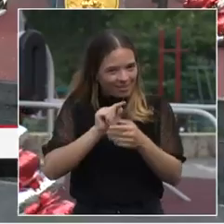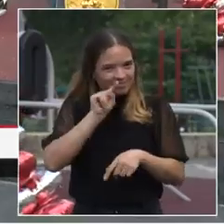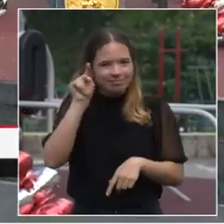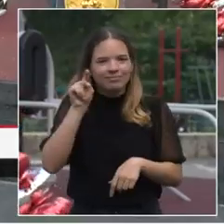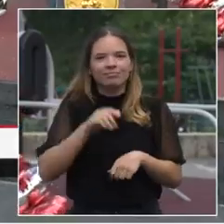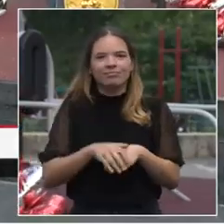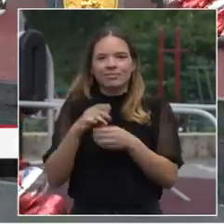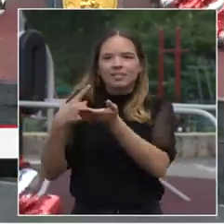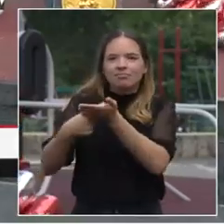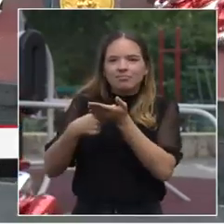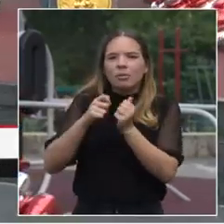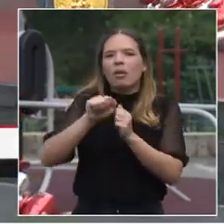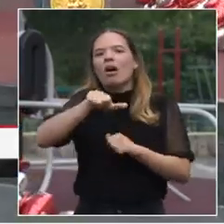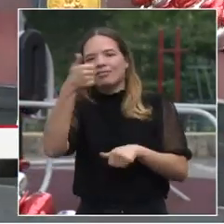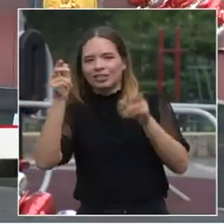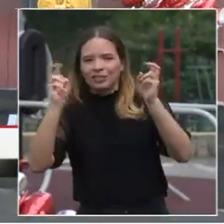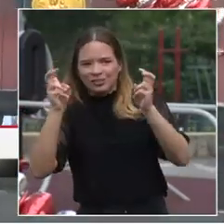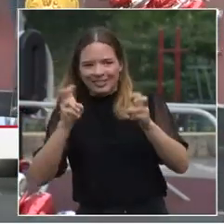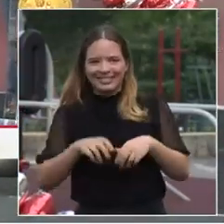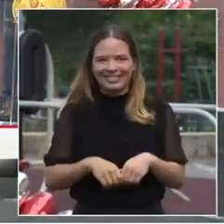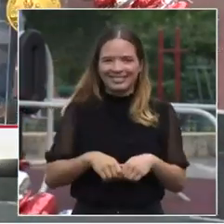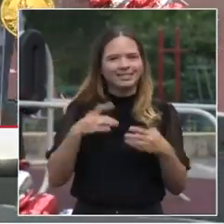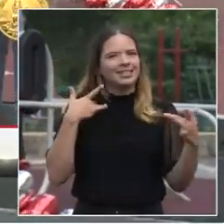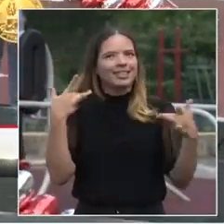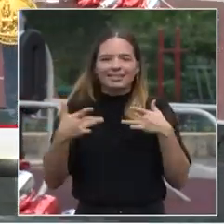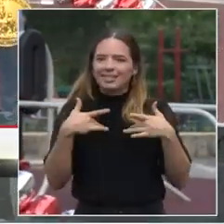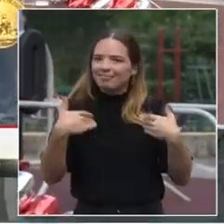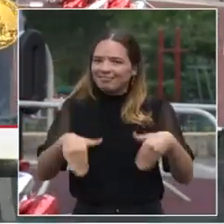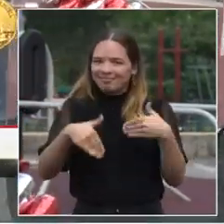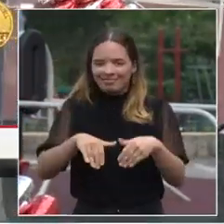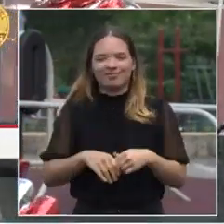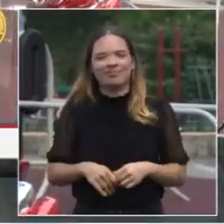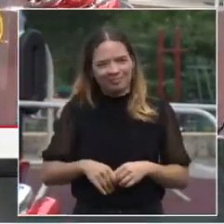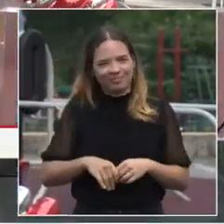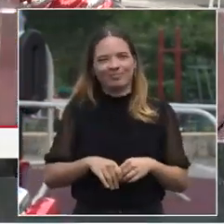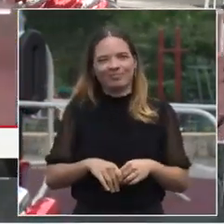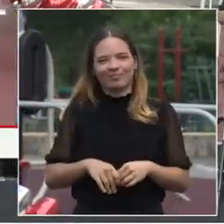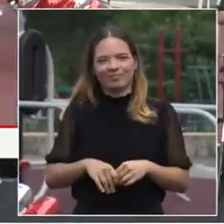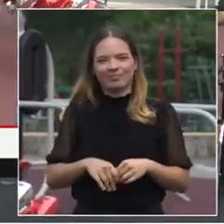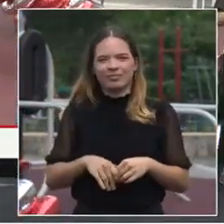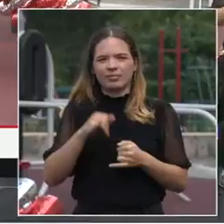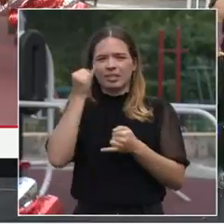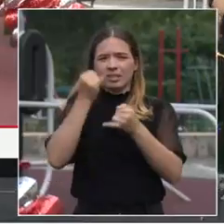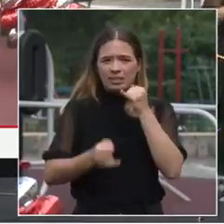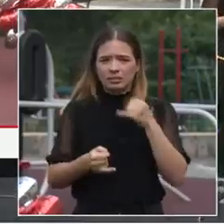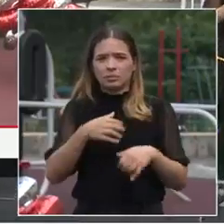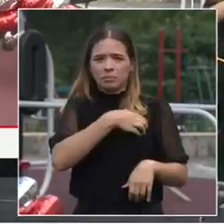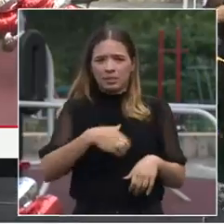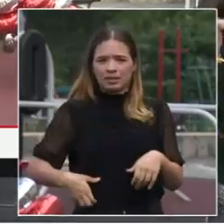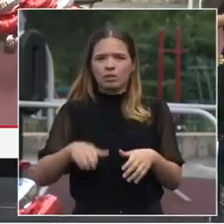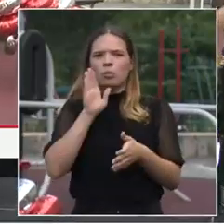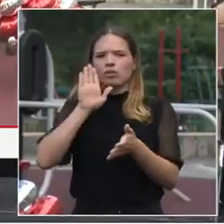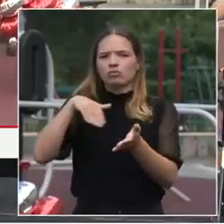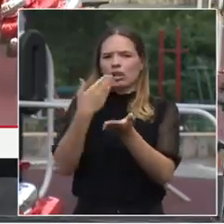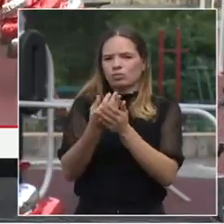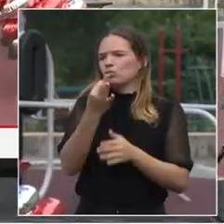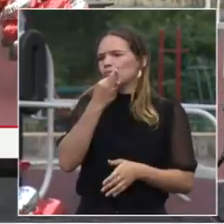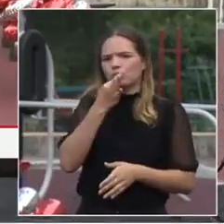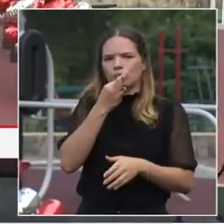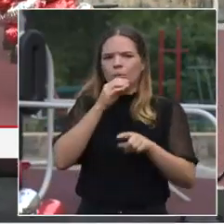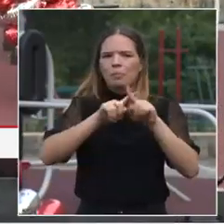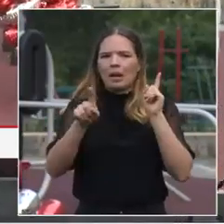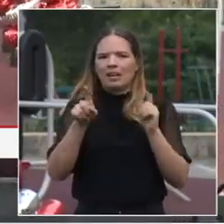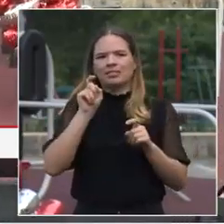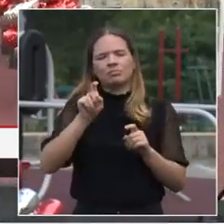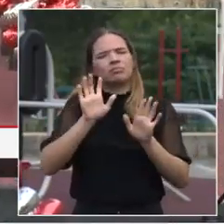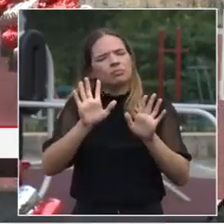really excited about that. And last but not least, the mayor will be here very shortly. I just have to give thanks to Mayor